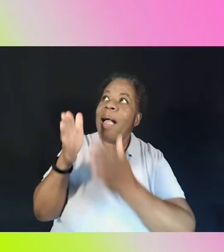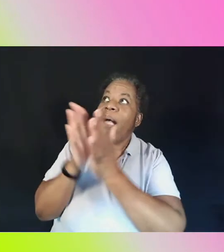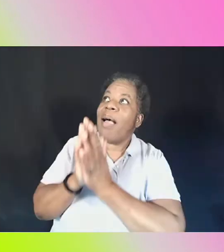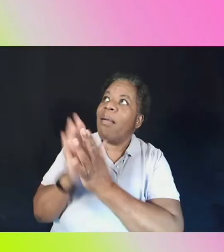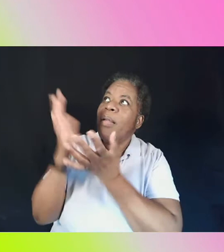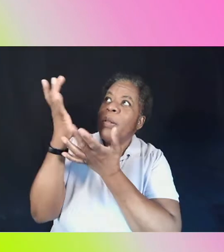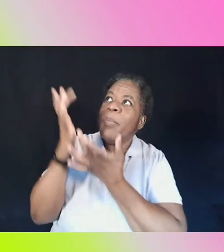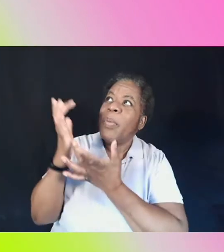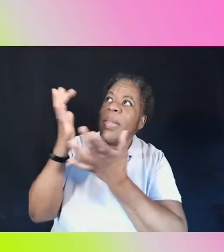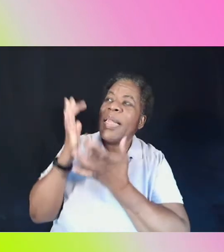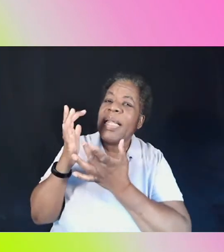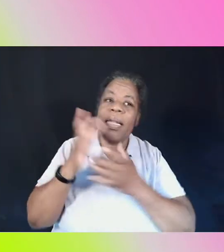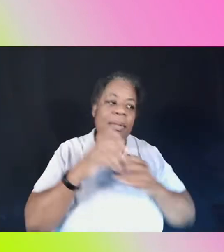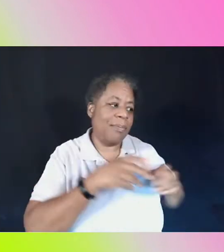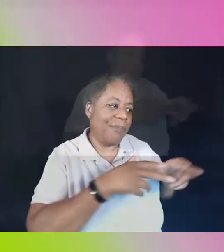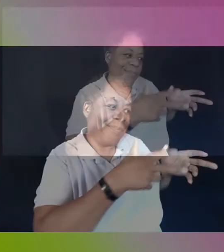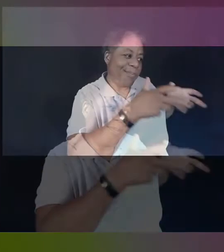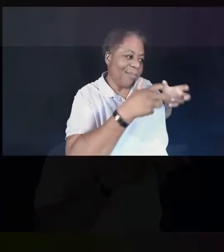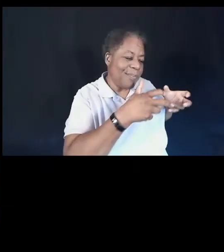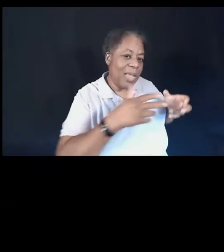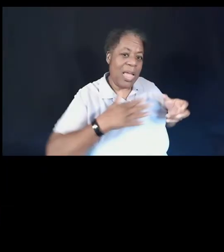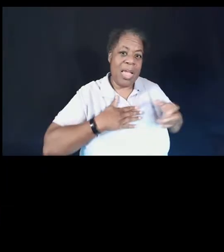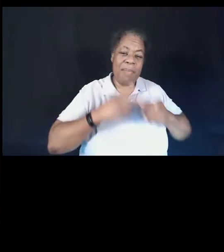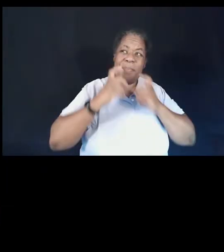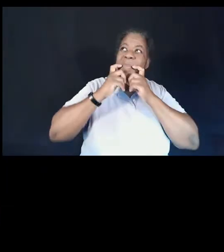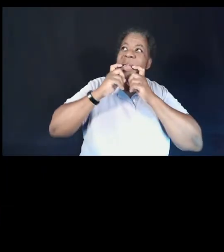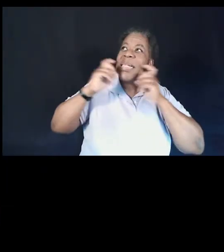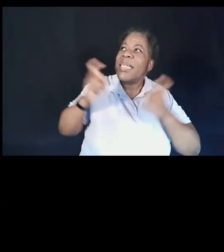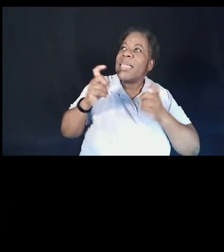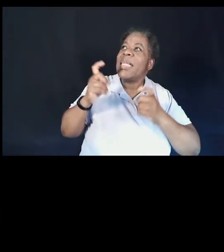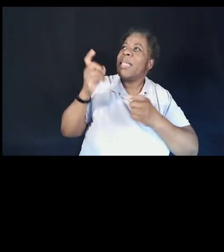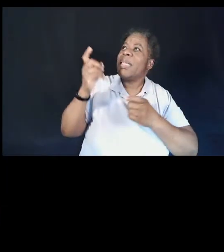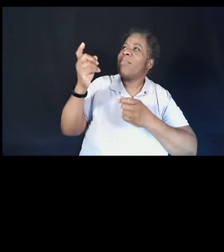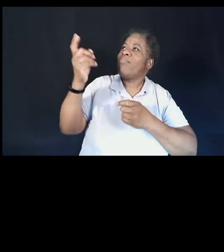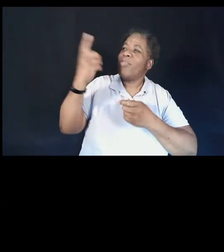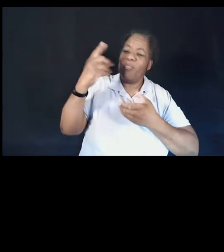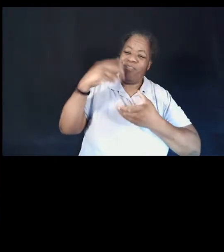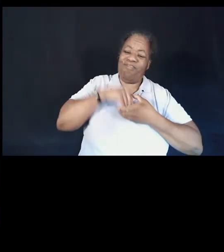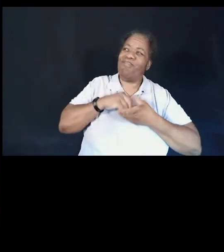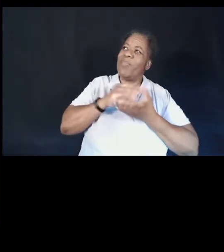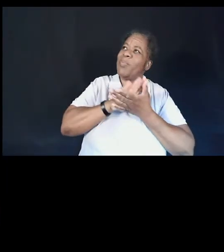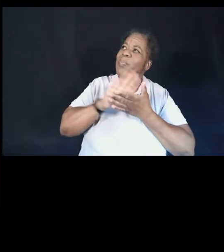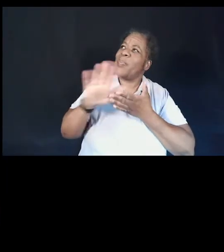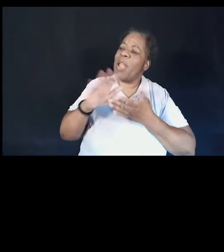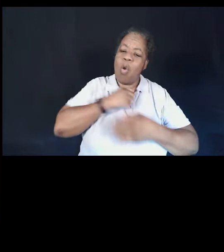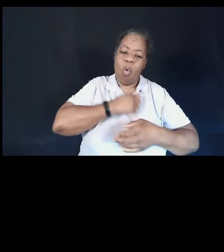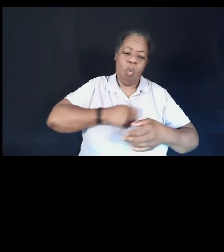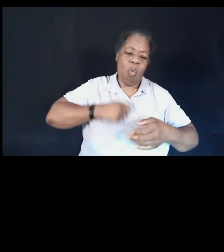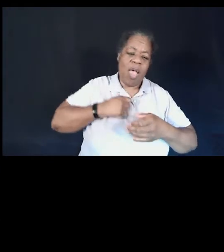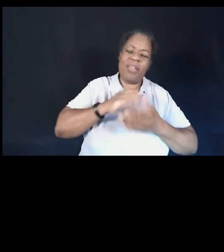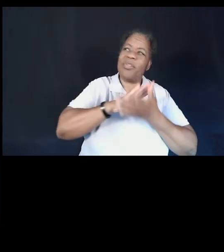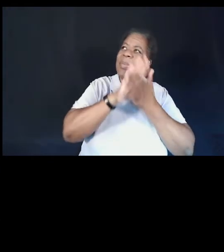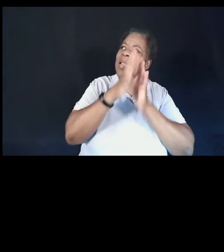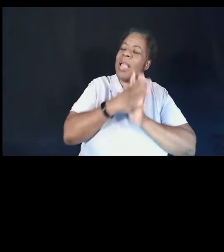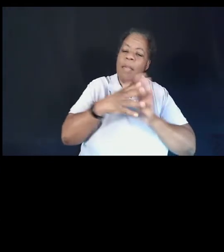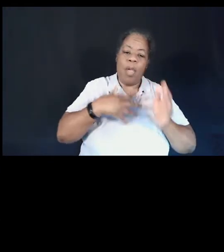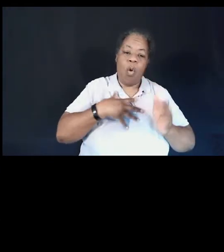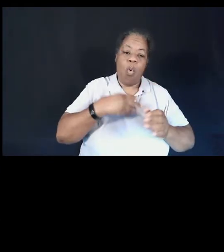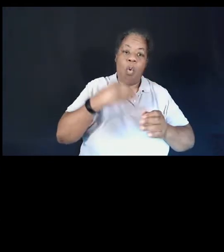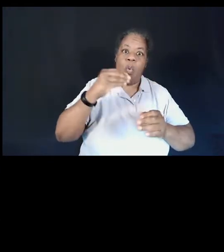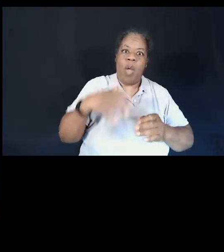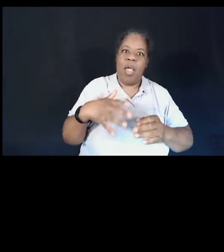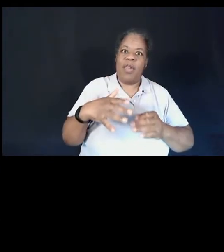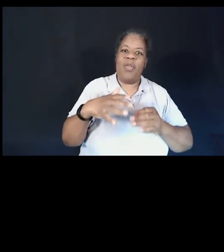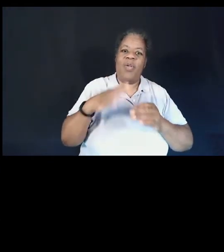this, "Purify me from my sins and I will be clean. Wash me and I will be whiter than snow. Oh, give me back my joy again. You